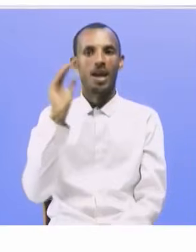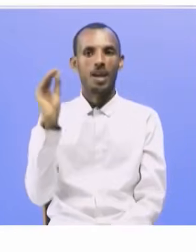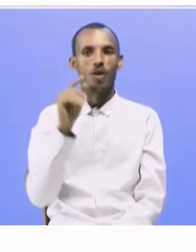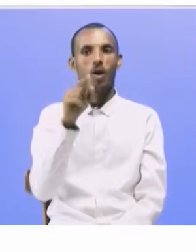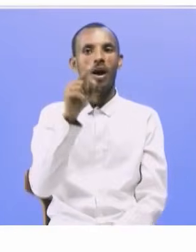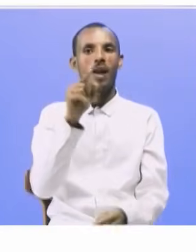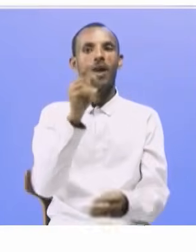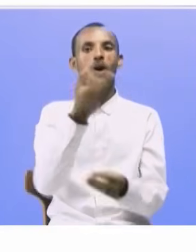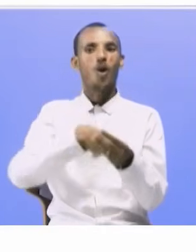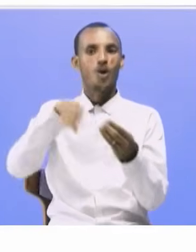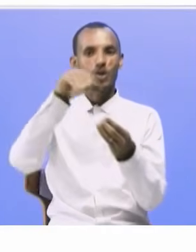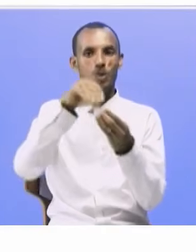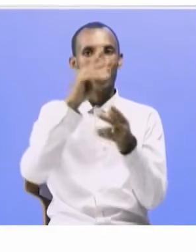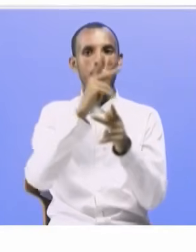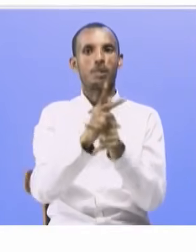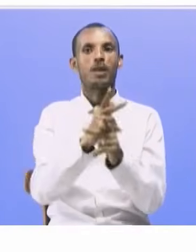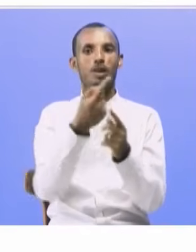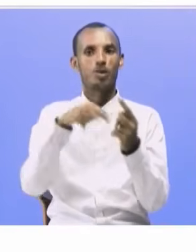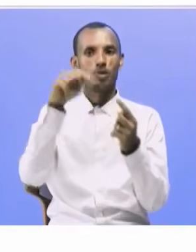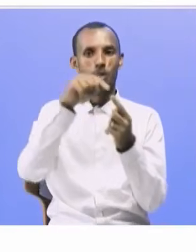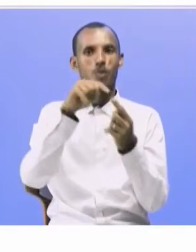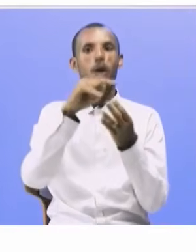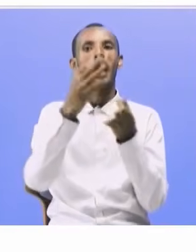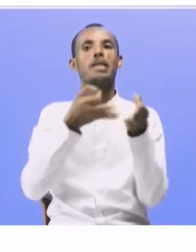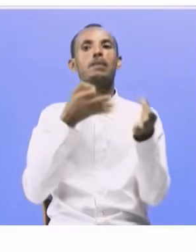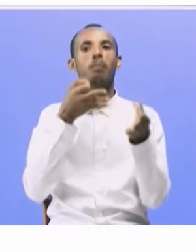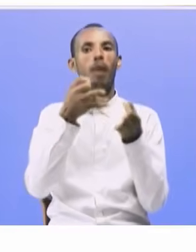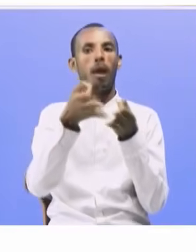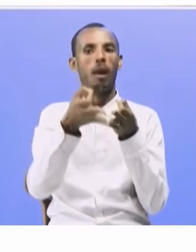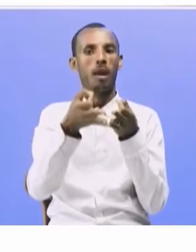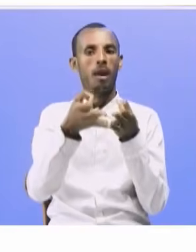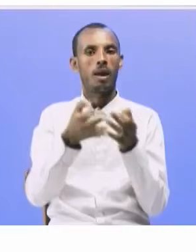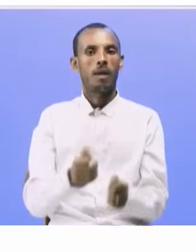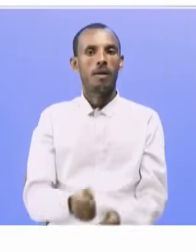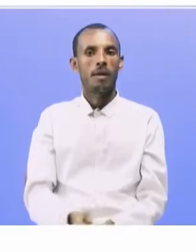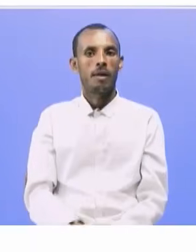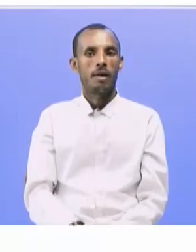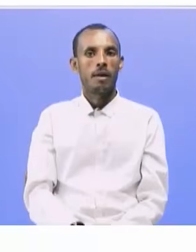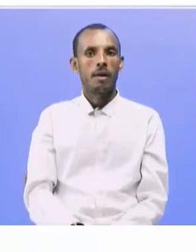also expected to explain